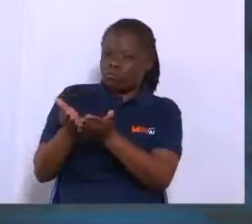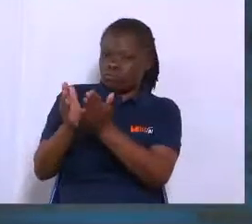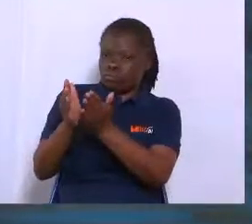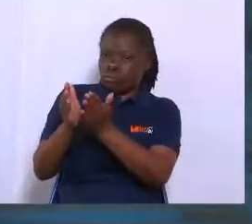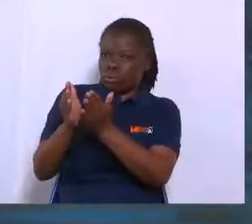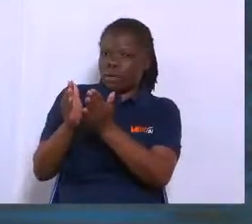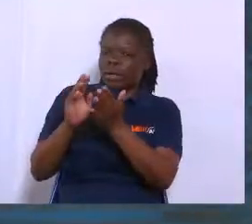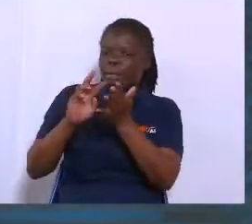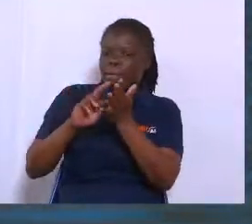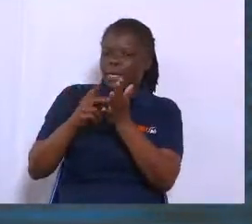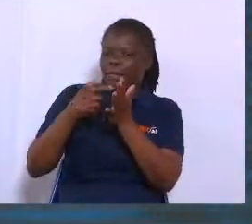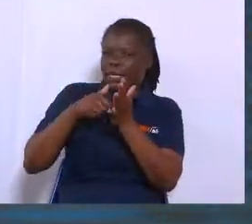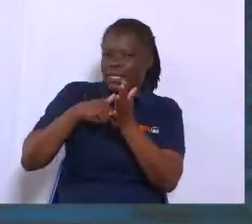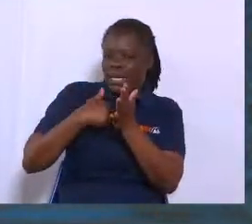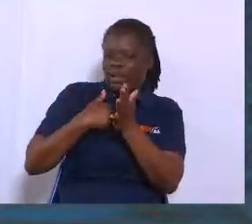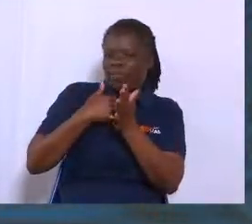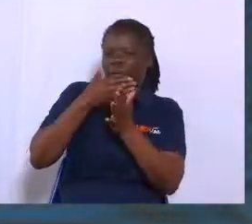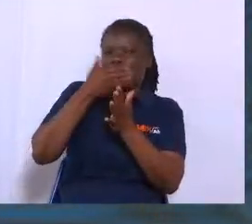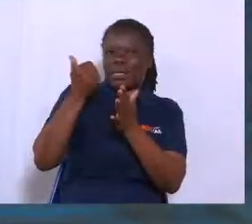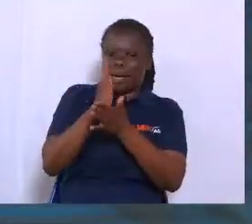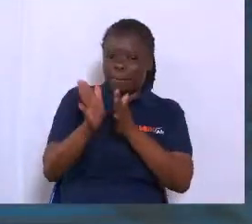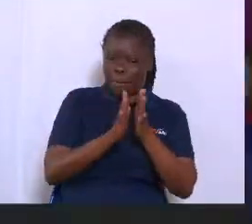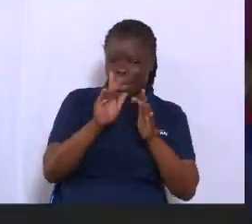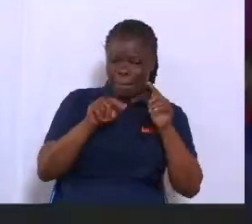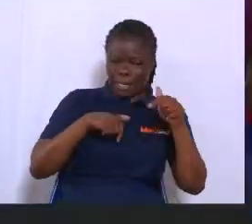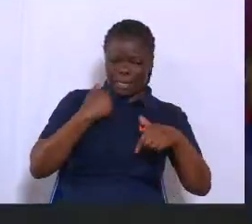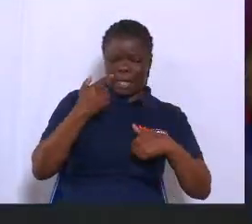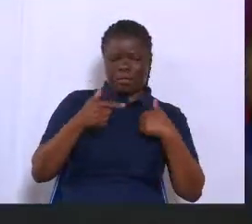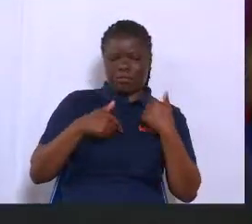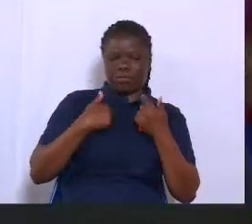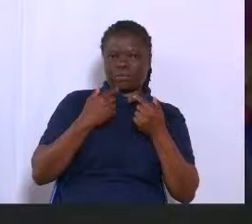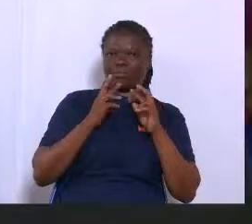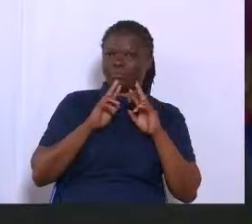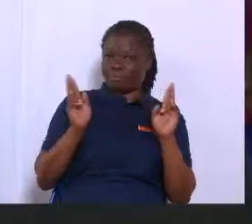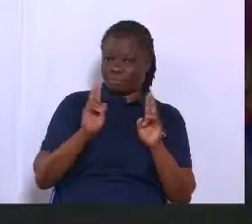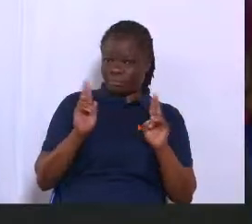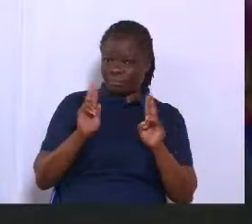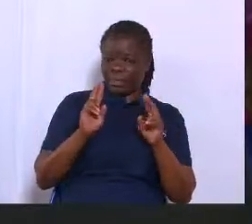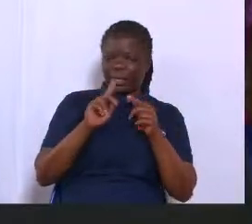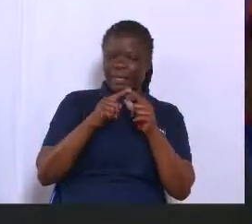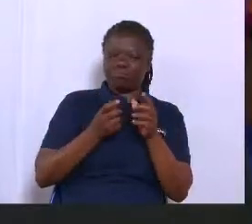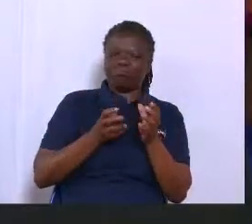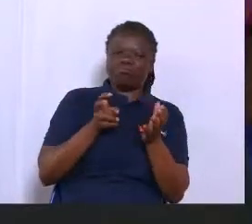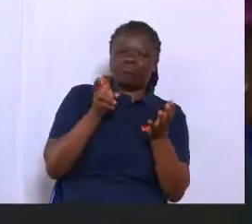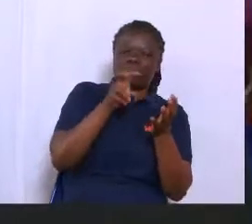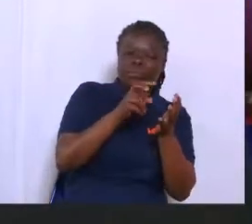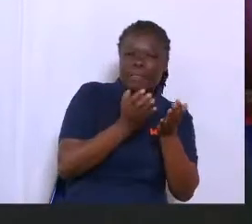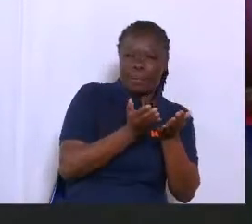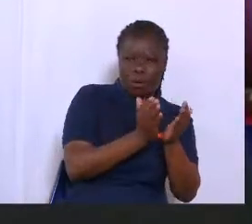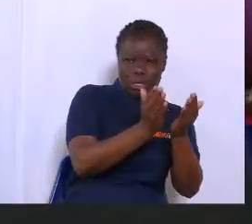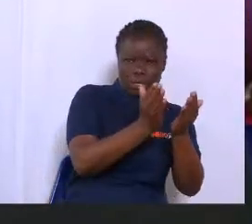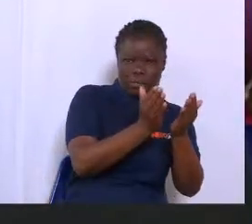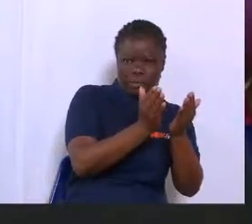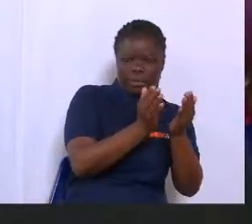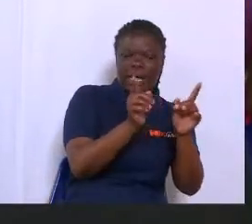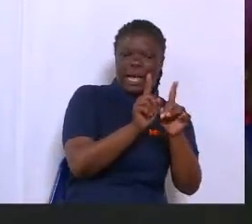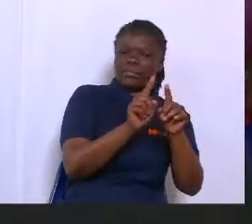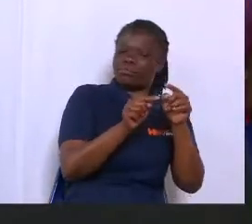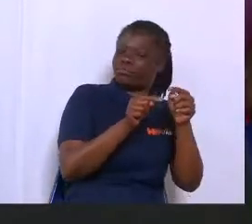I better prepare myself." He boarded the boat. As it